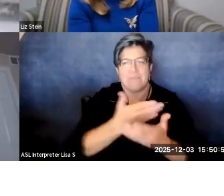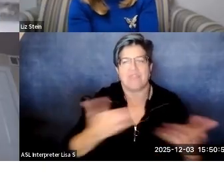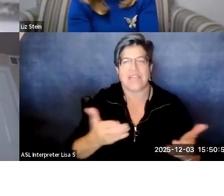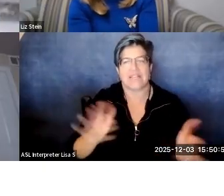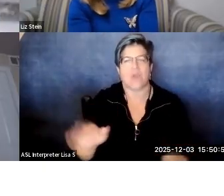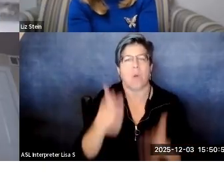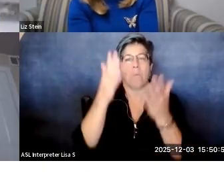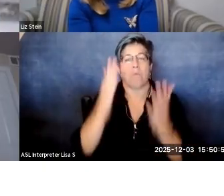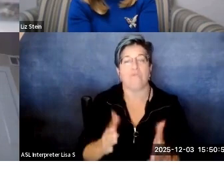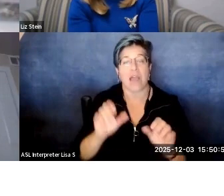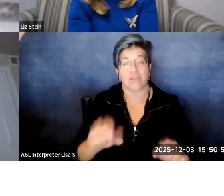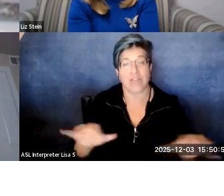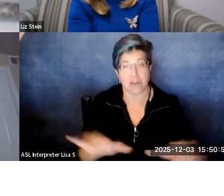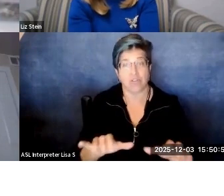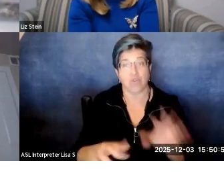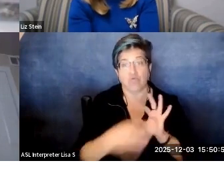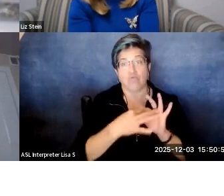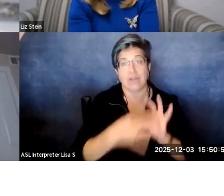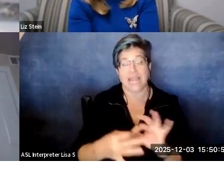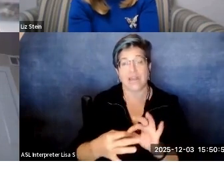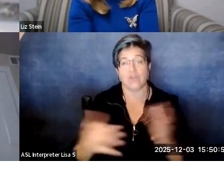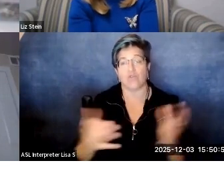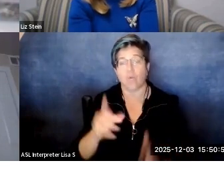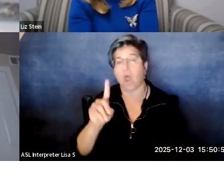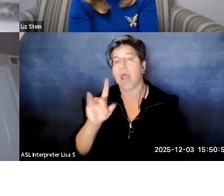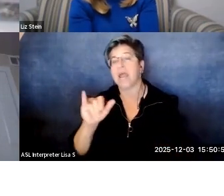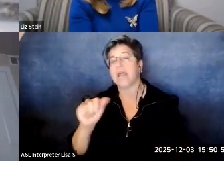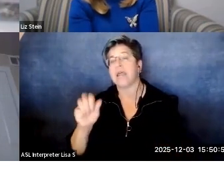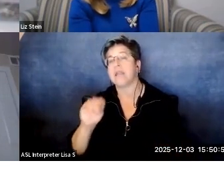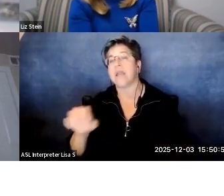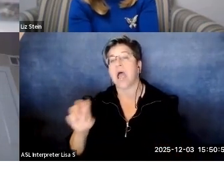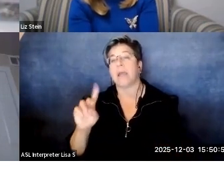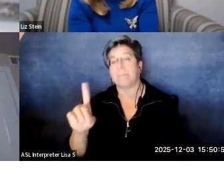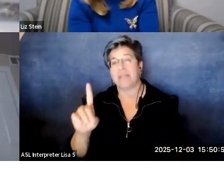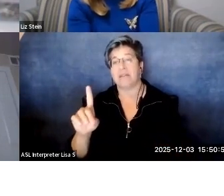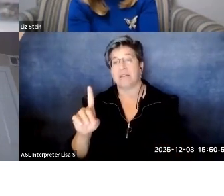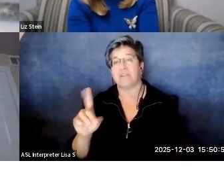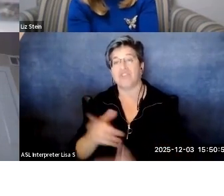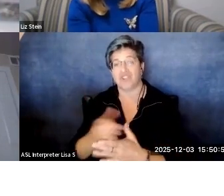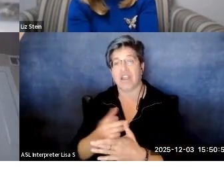do, Diamond, in line with what you shared that did make a difference for you.